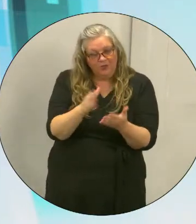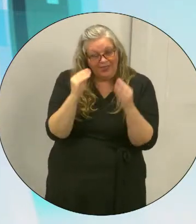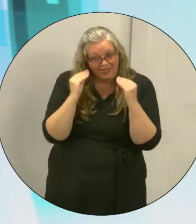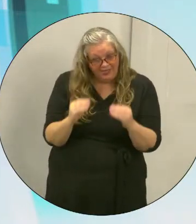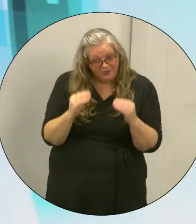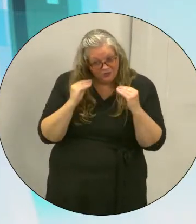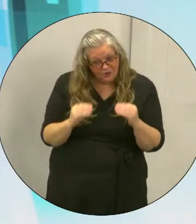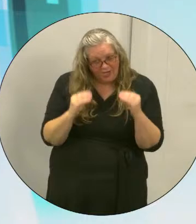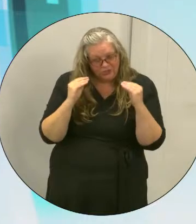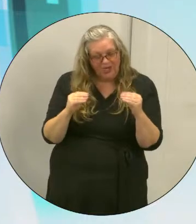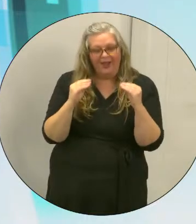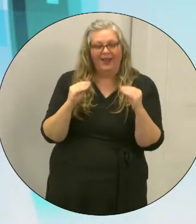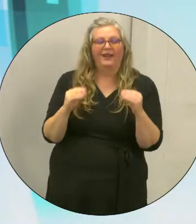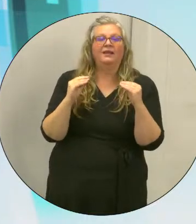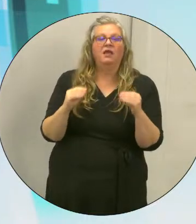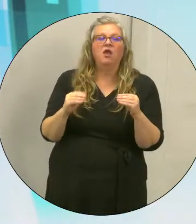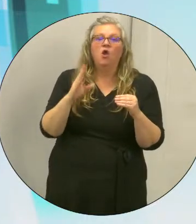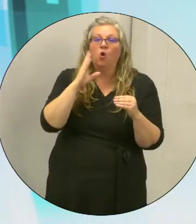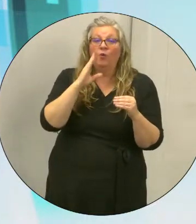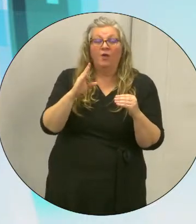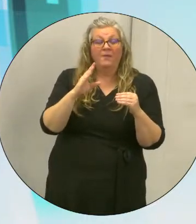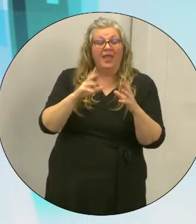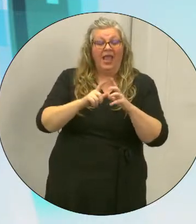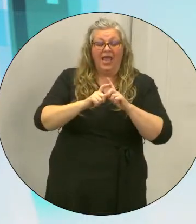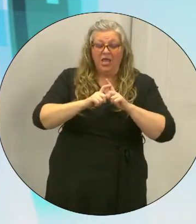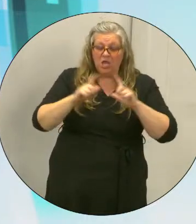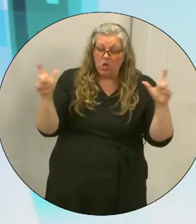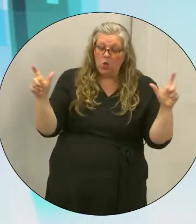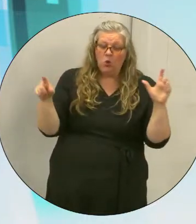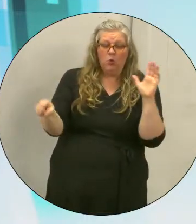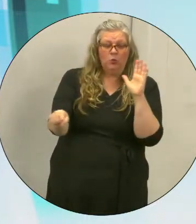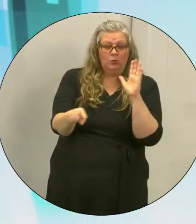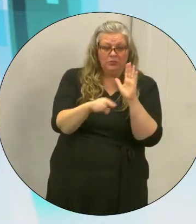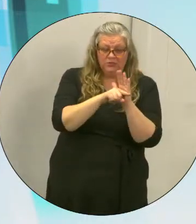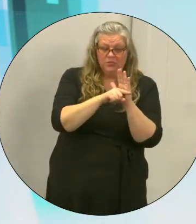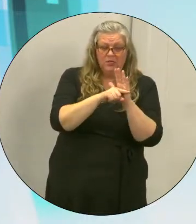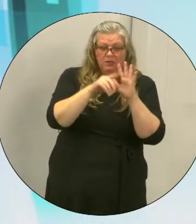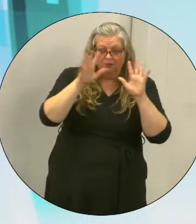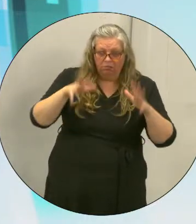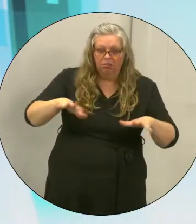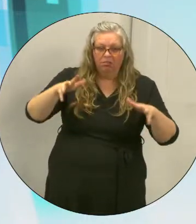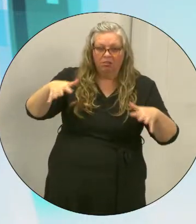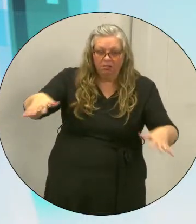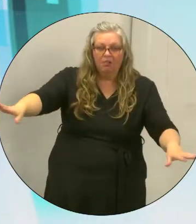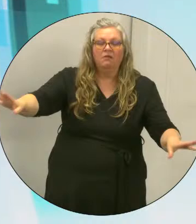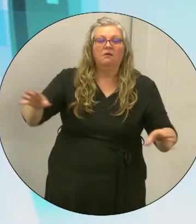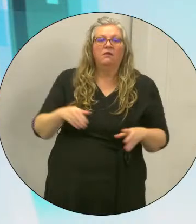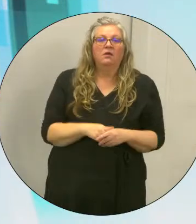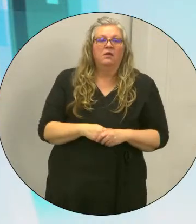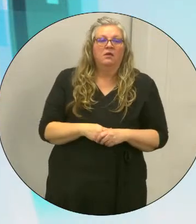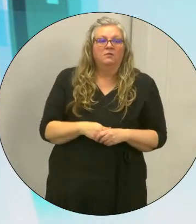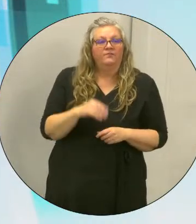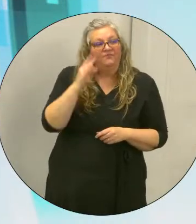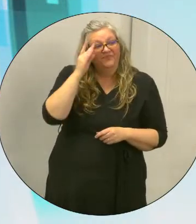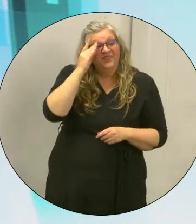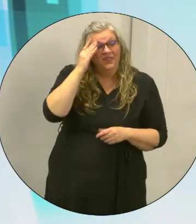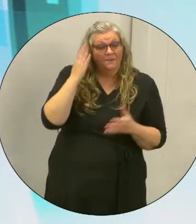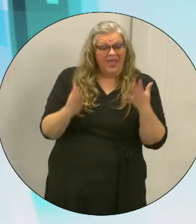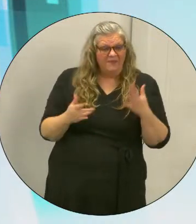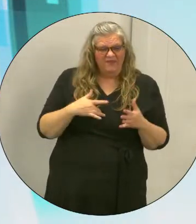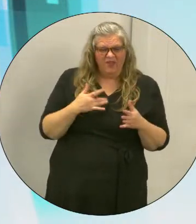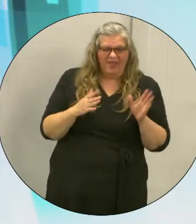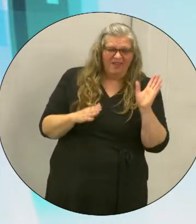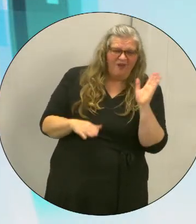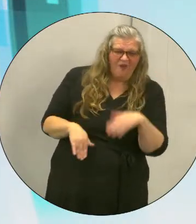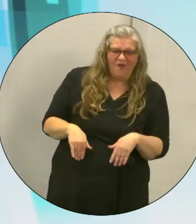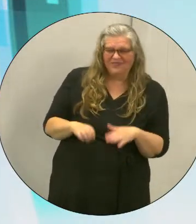instruction. There's going to be a big ripple effect, huge domino effect that would transpire with this. Maybe we feel like, oh, it's